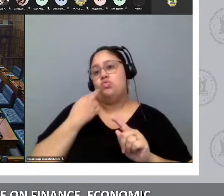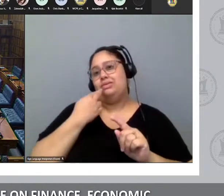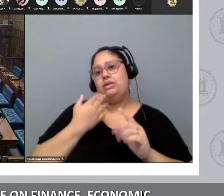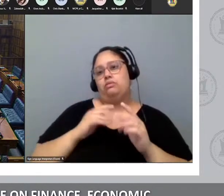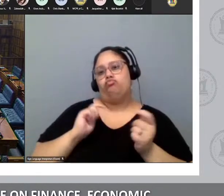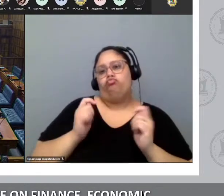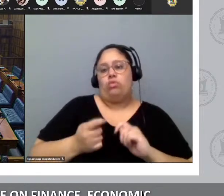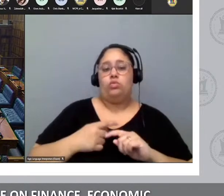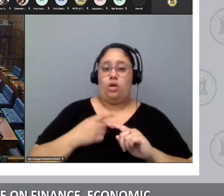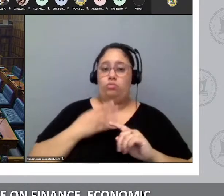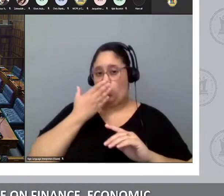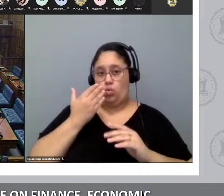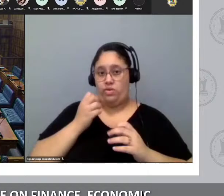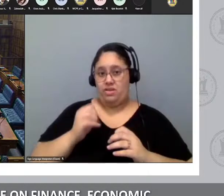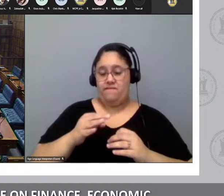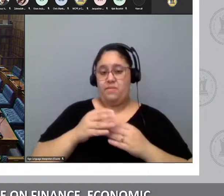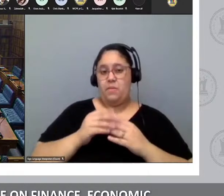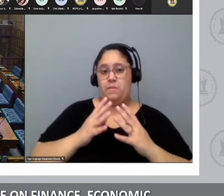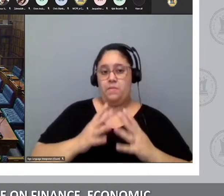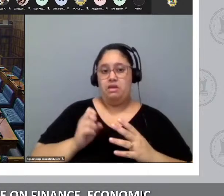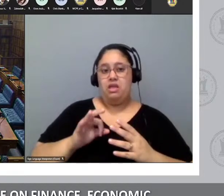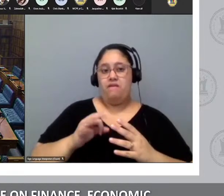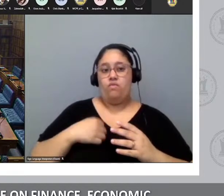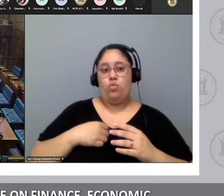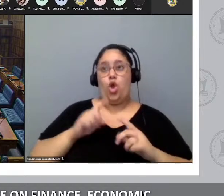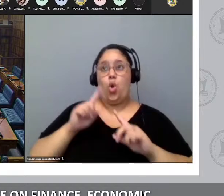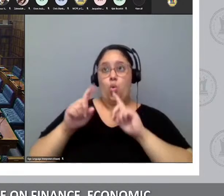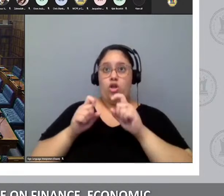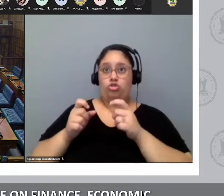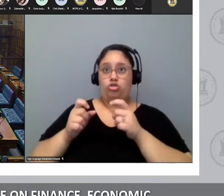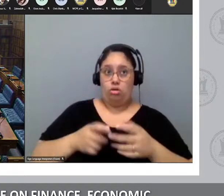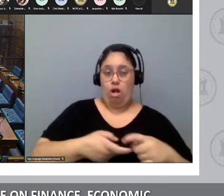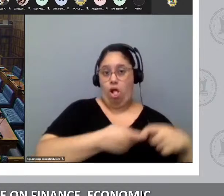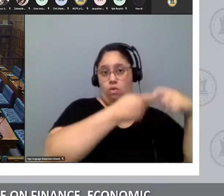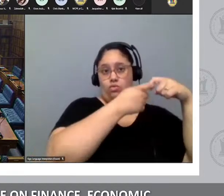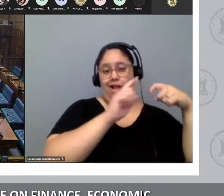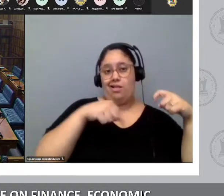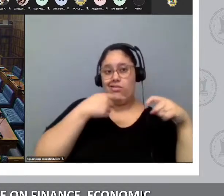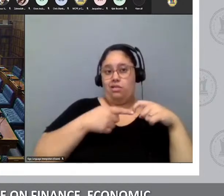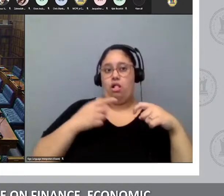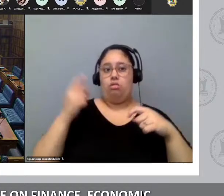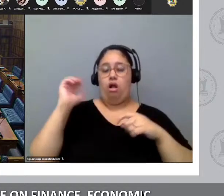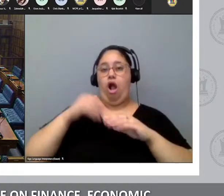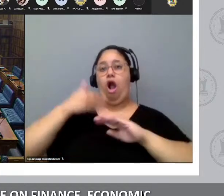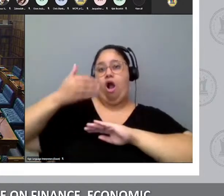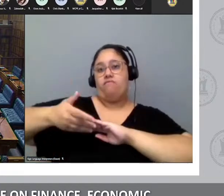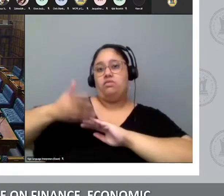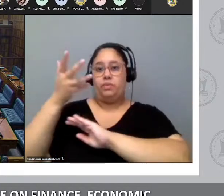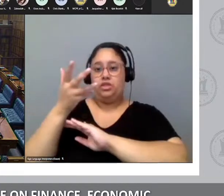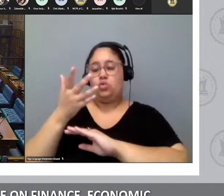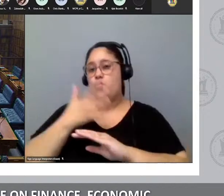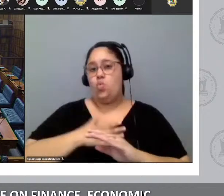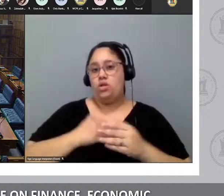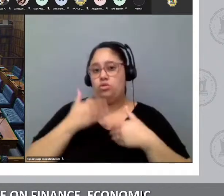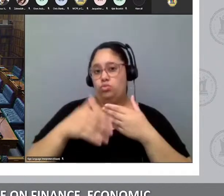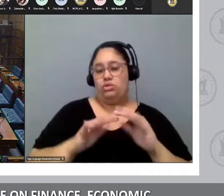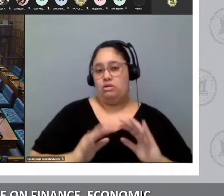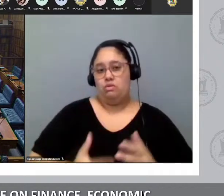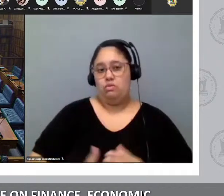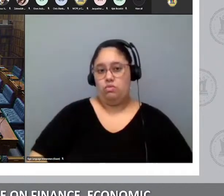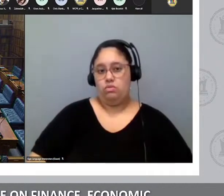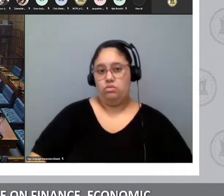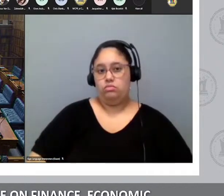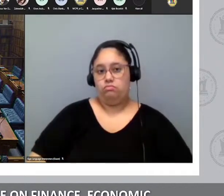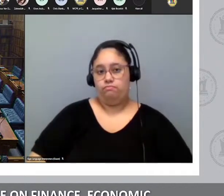don't know if that would be helpful for the members if we park those questions until after that presentation or how would you like us to proceed yes